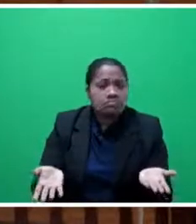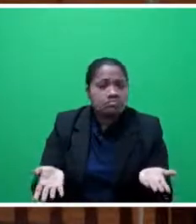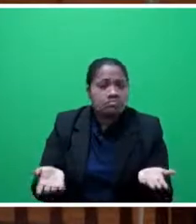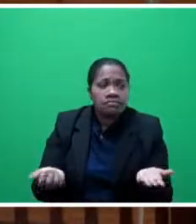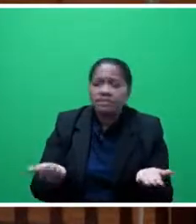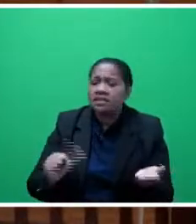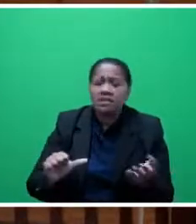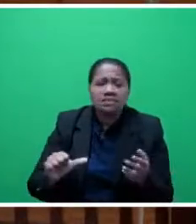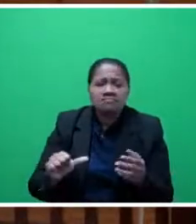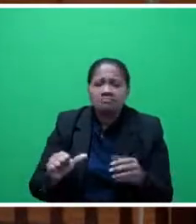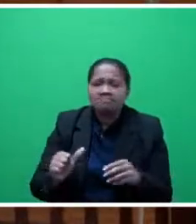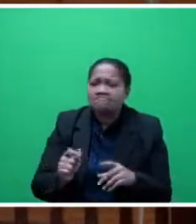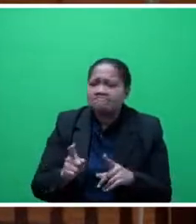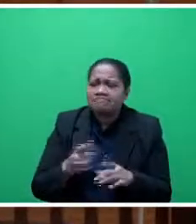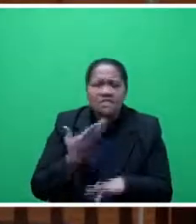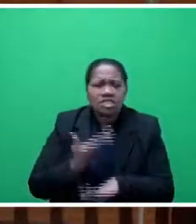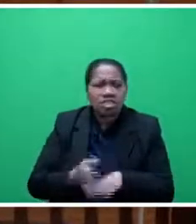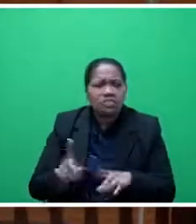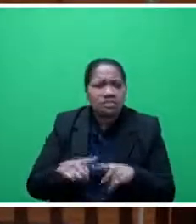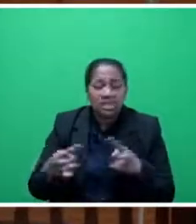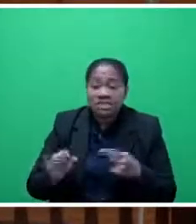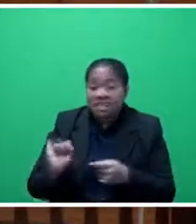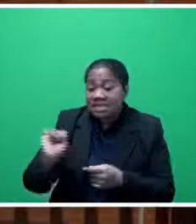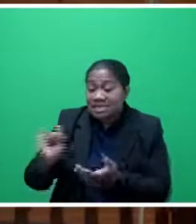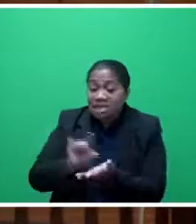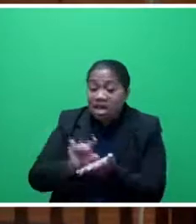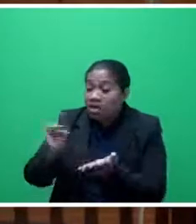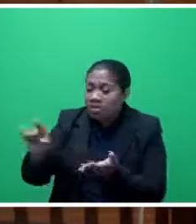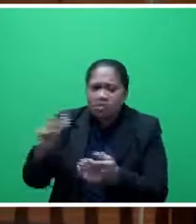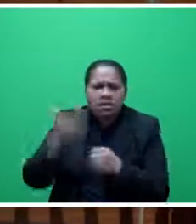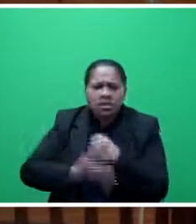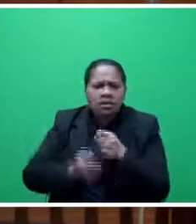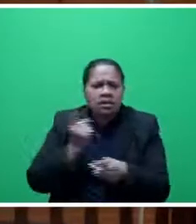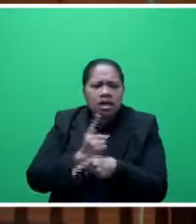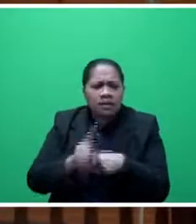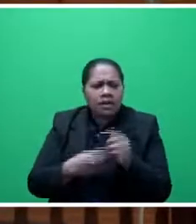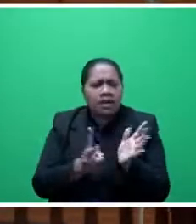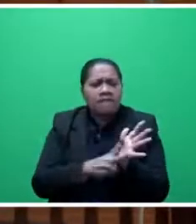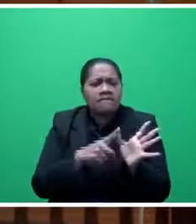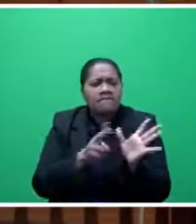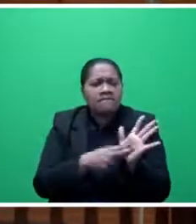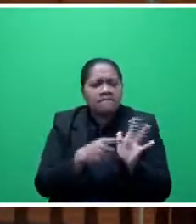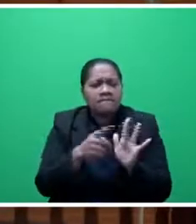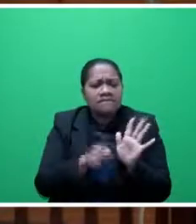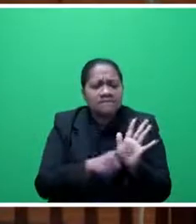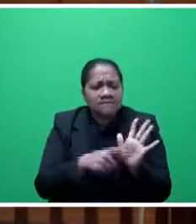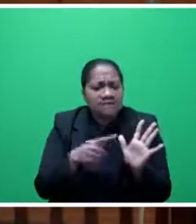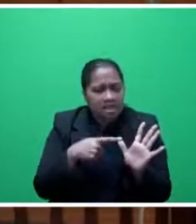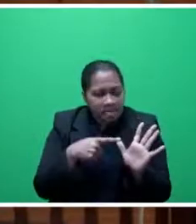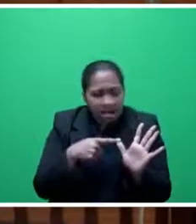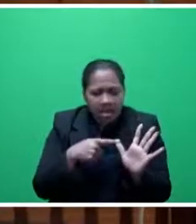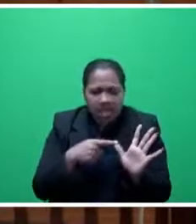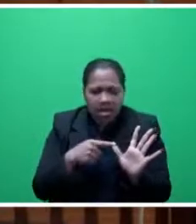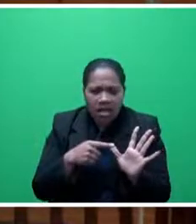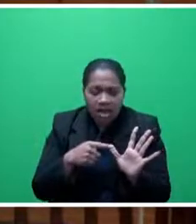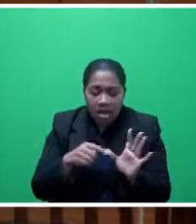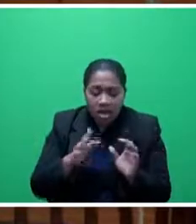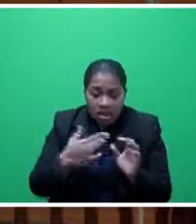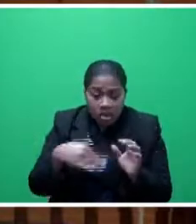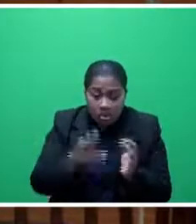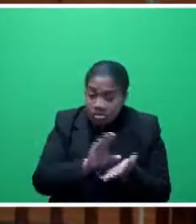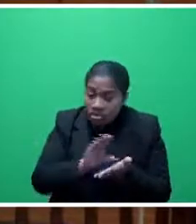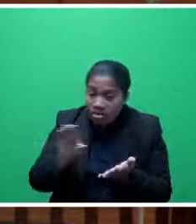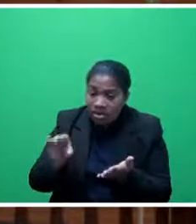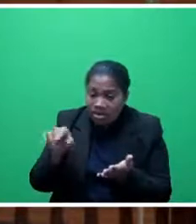any new things. His allocations, he did not talk about vanilla. Those allocations for those were